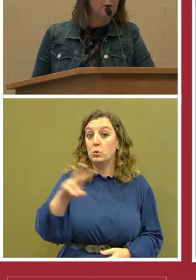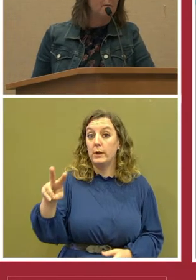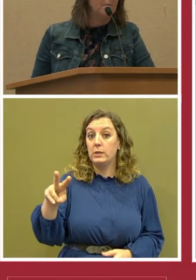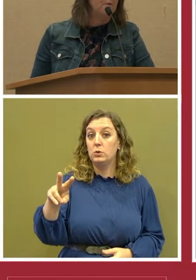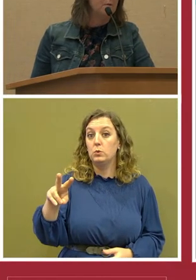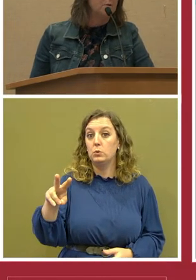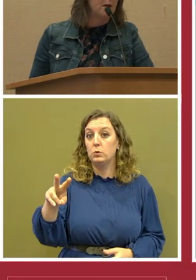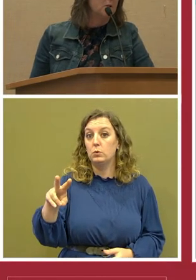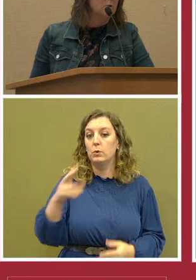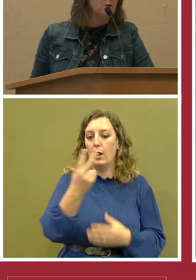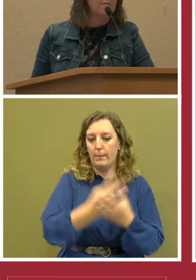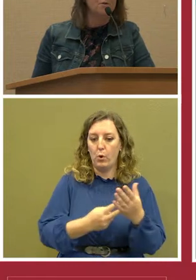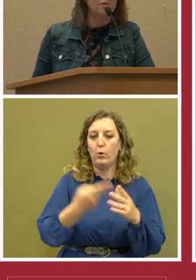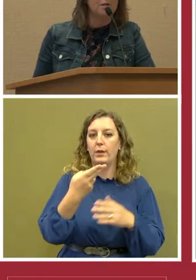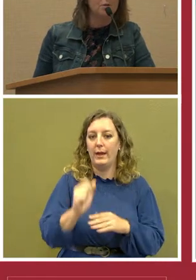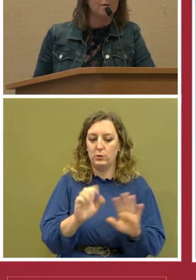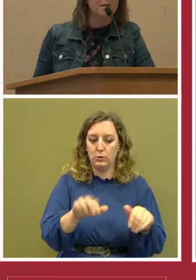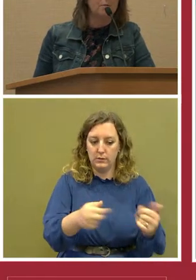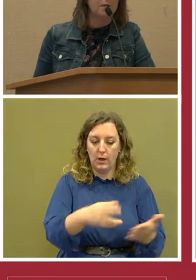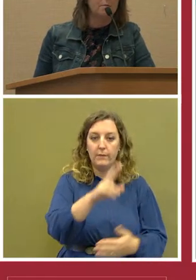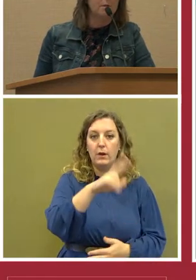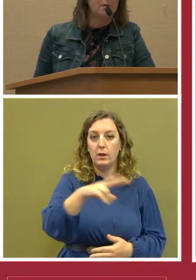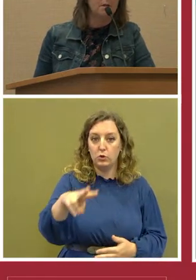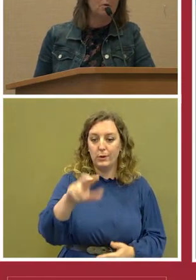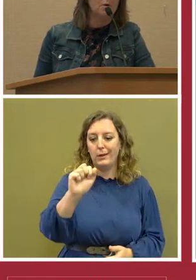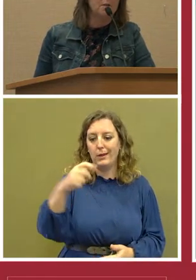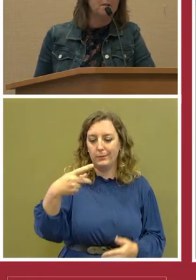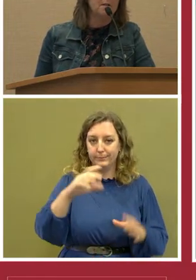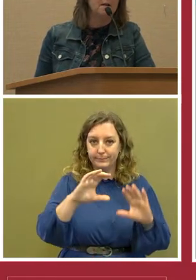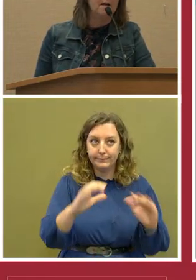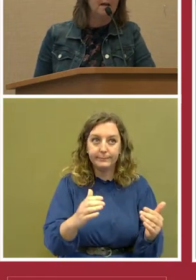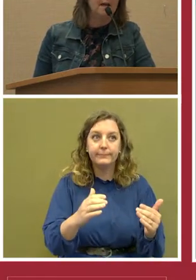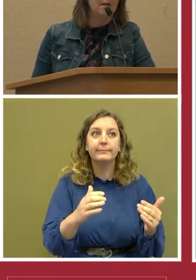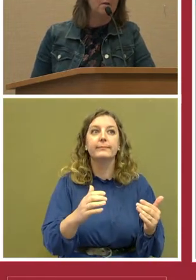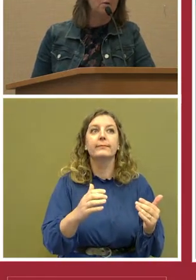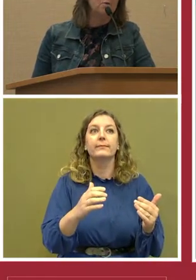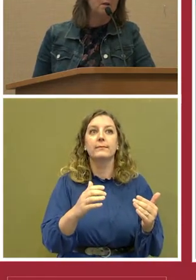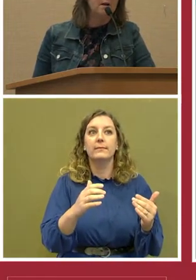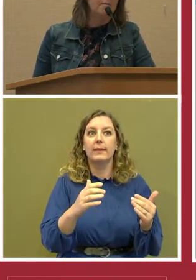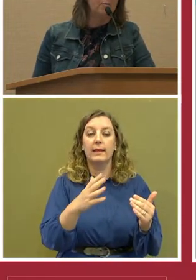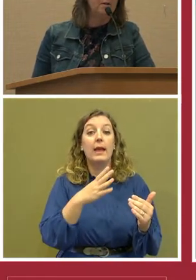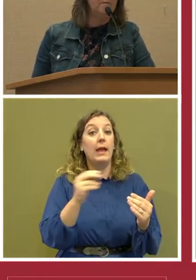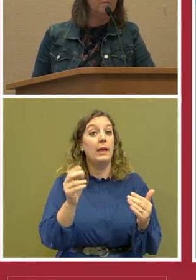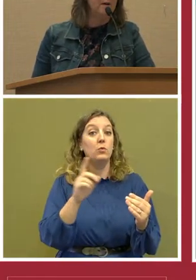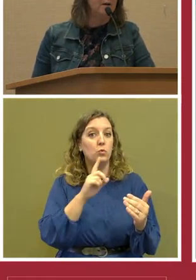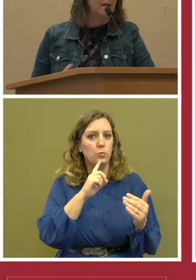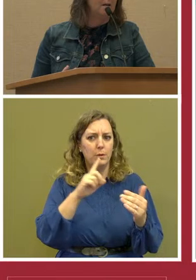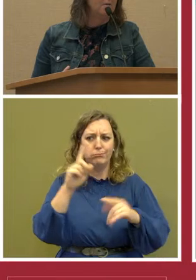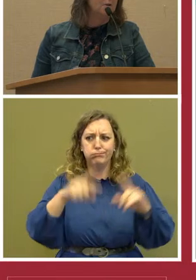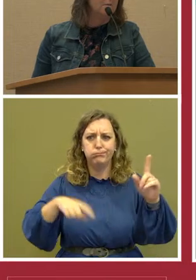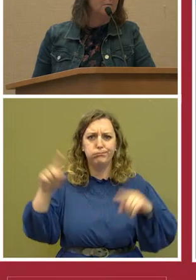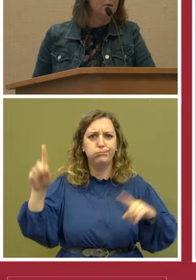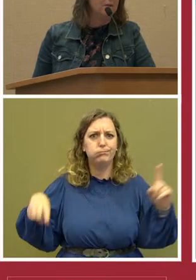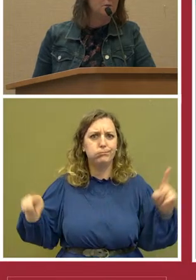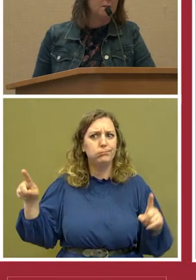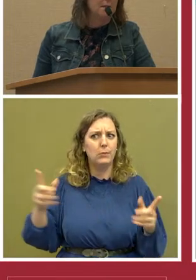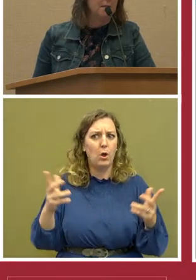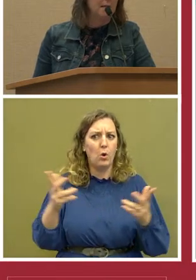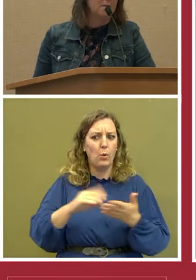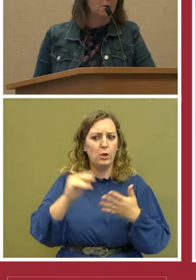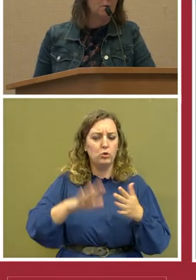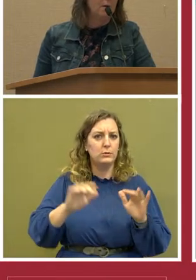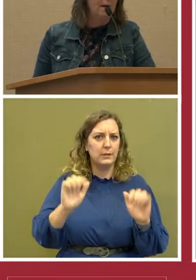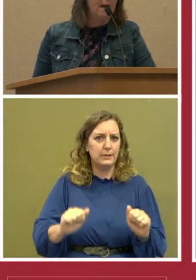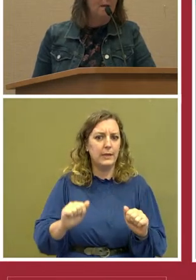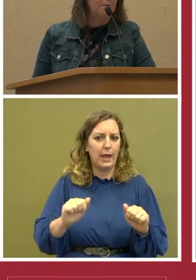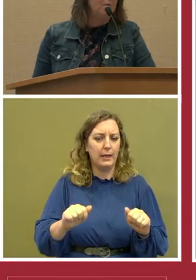22, both of those high schools offer 22 advanced placement courses. And those really vary in terms of what students can